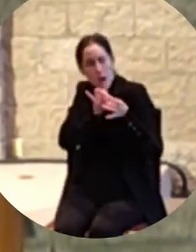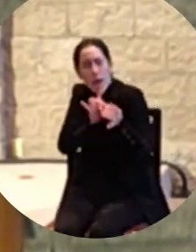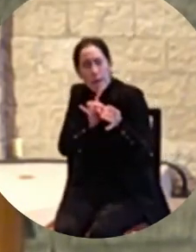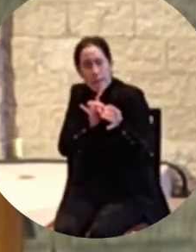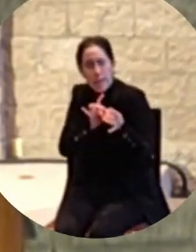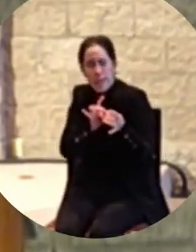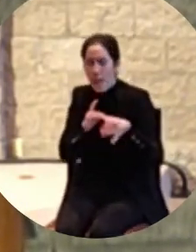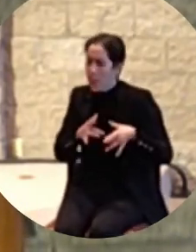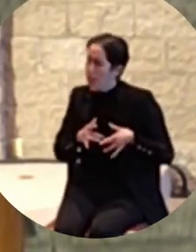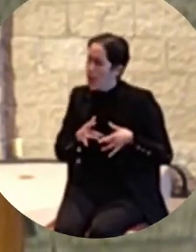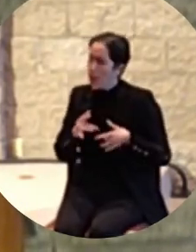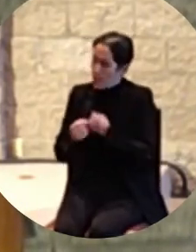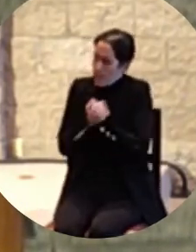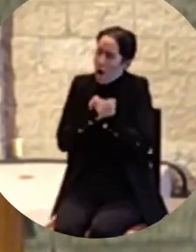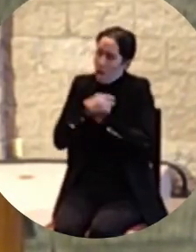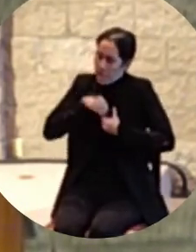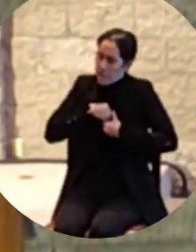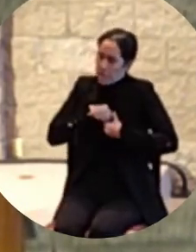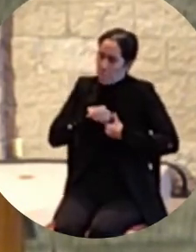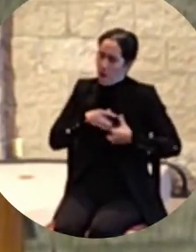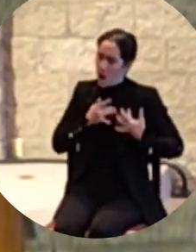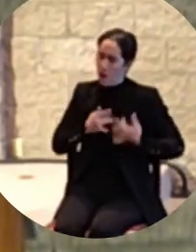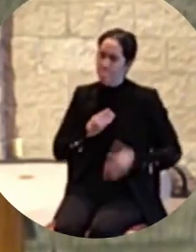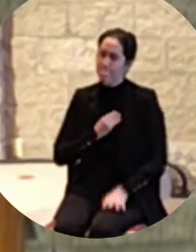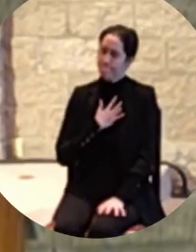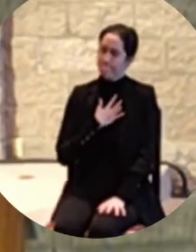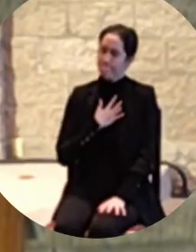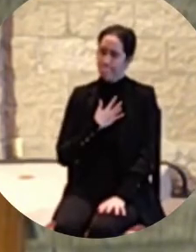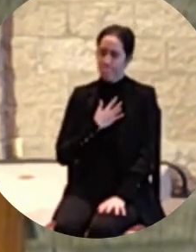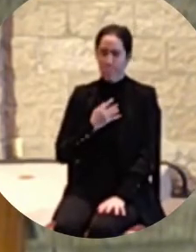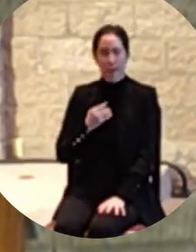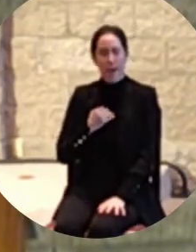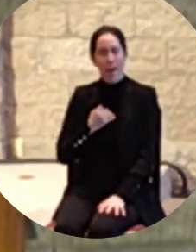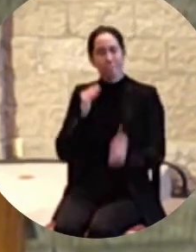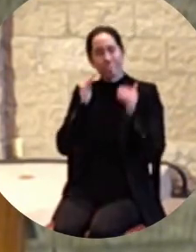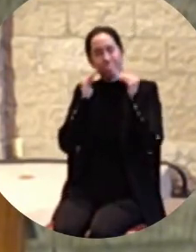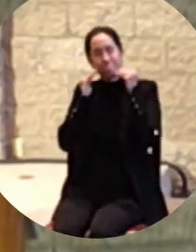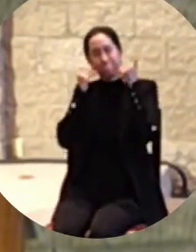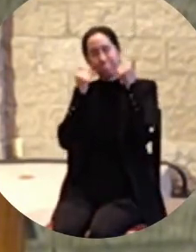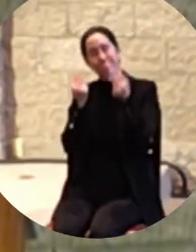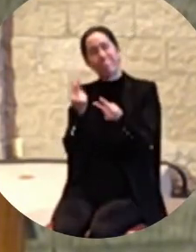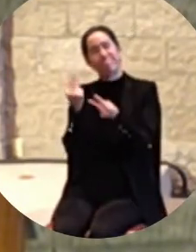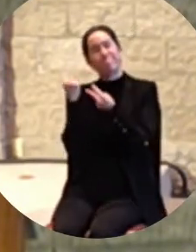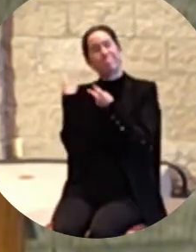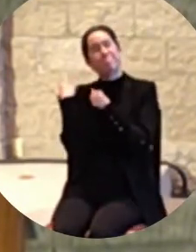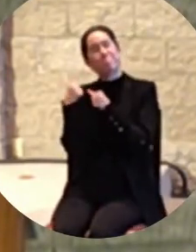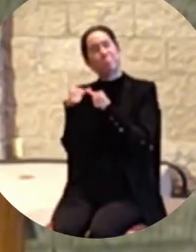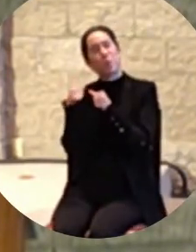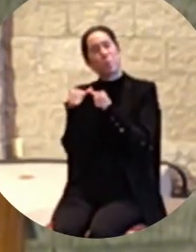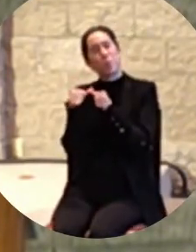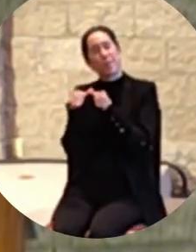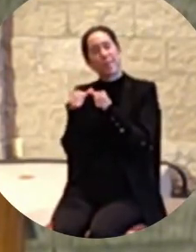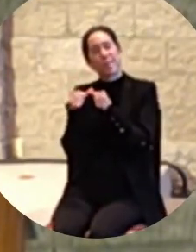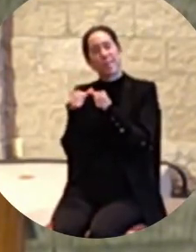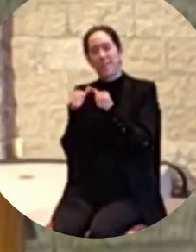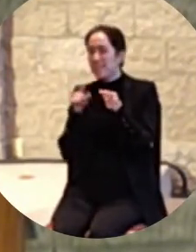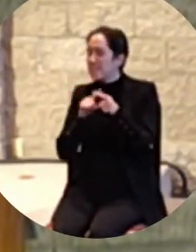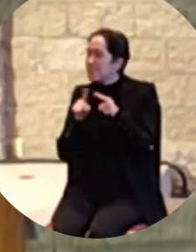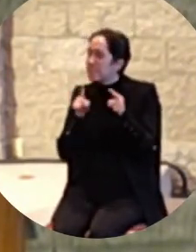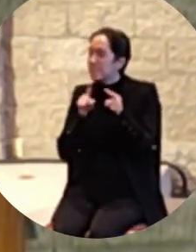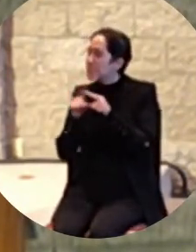my heart. I smile as I recall ways that friends, family